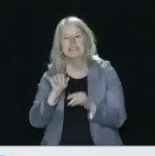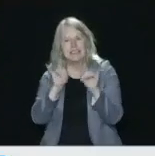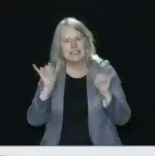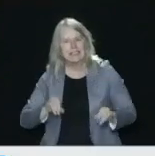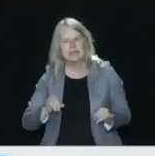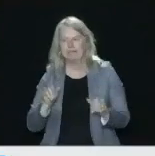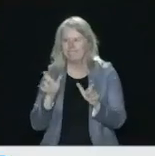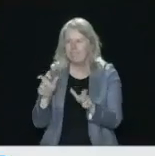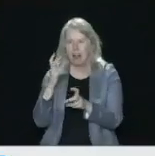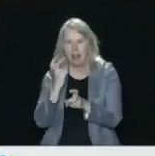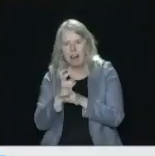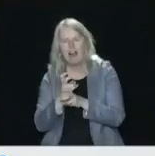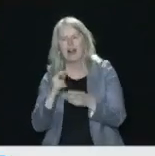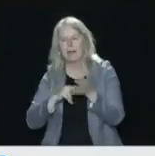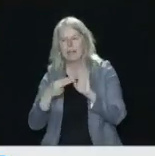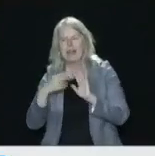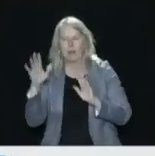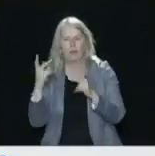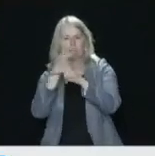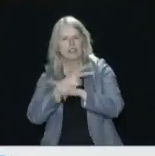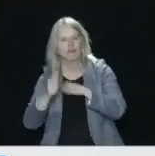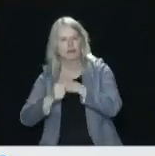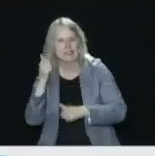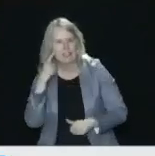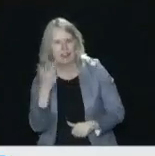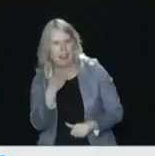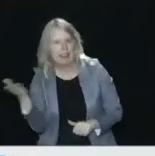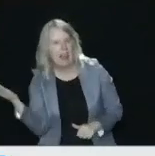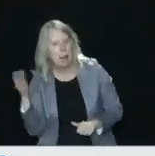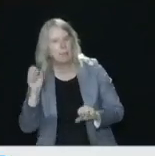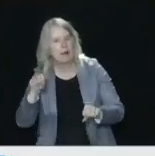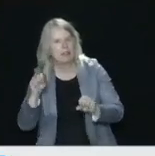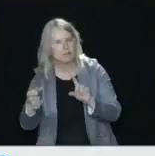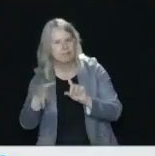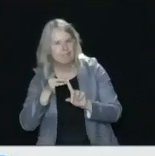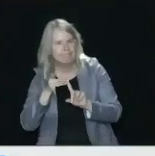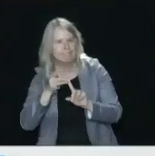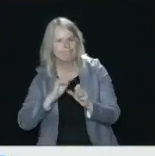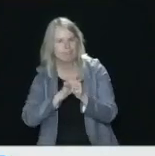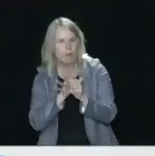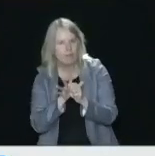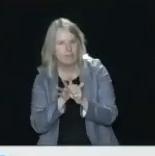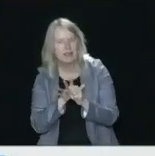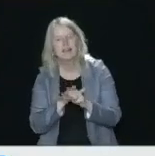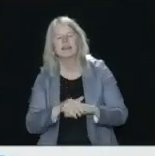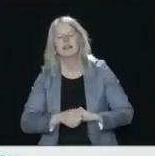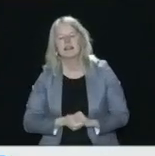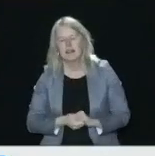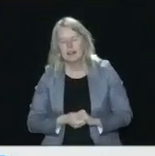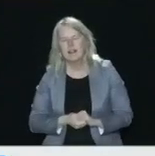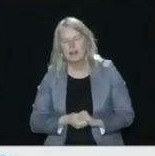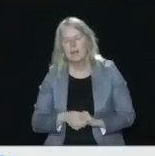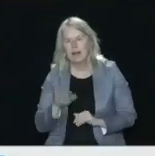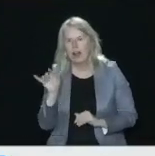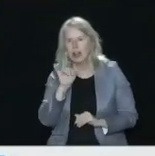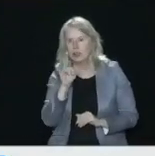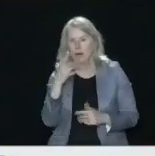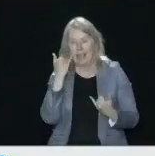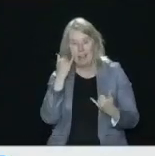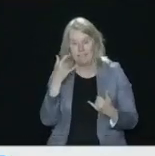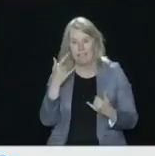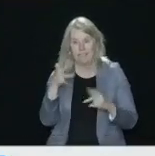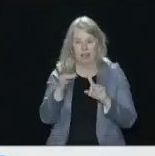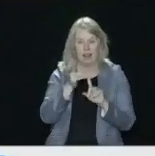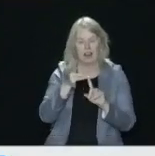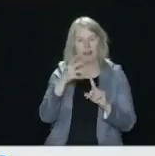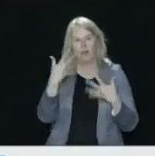the new variants are more transmissible. It's a bit like cigarette smoke. It can hang around in the air right around